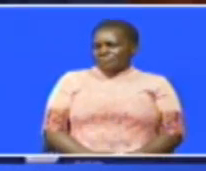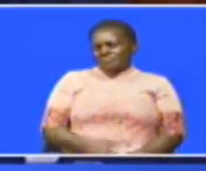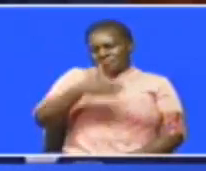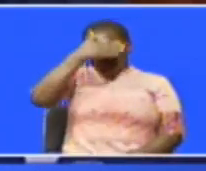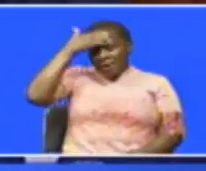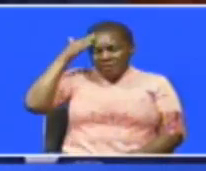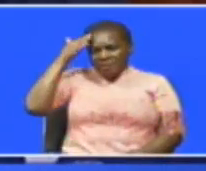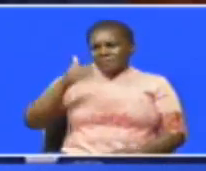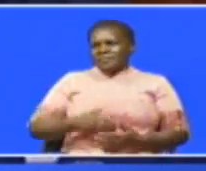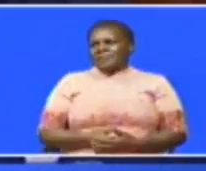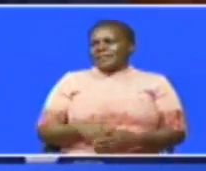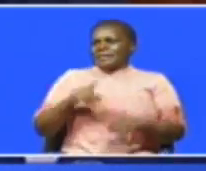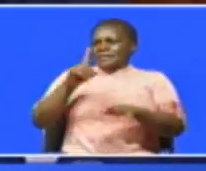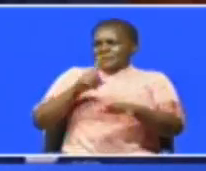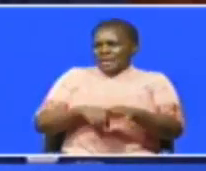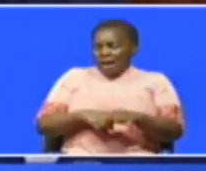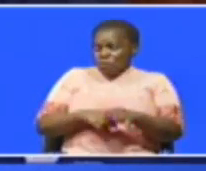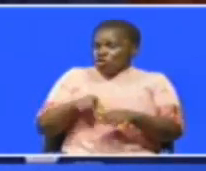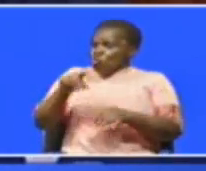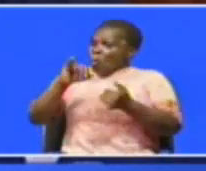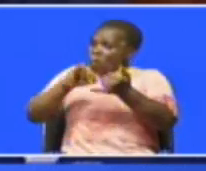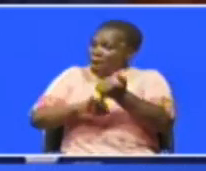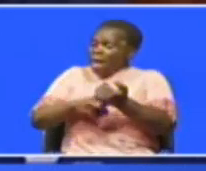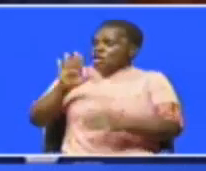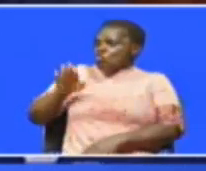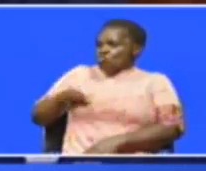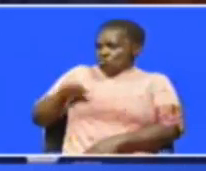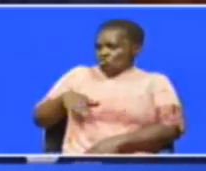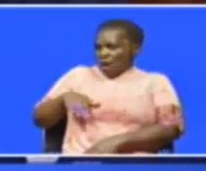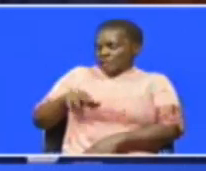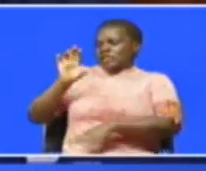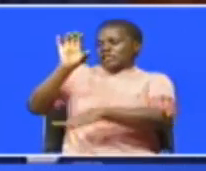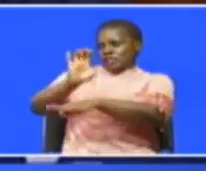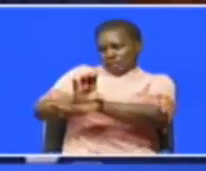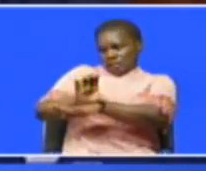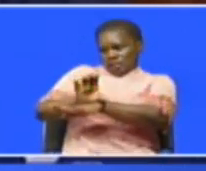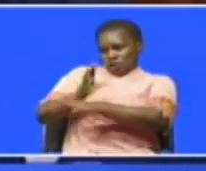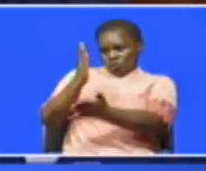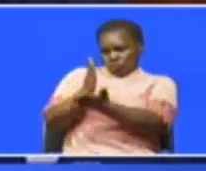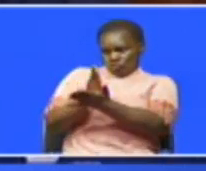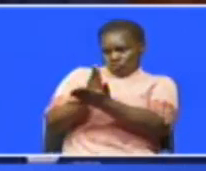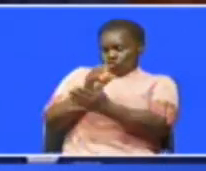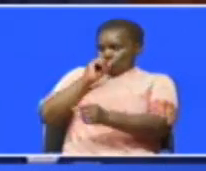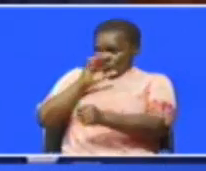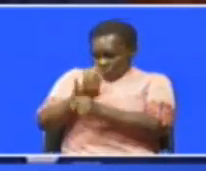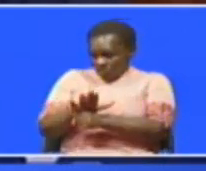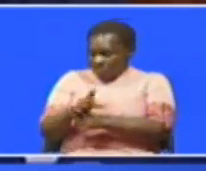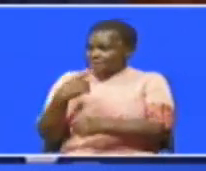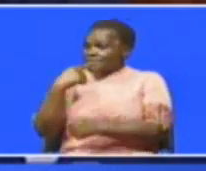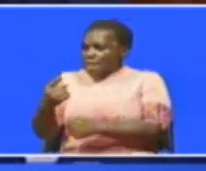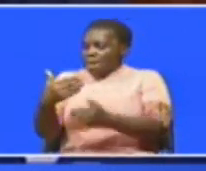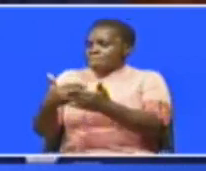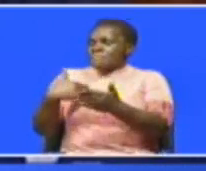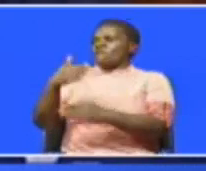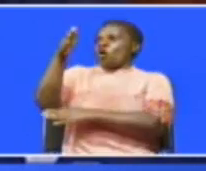Ben, when you go to marry a woman, you do it in church, and you take vows